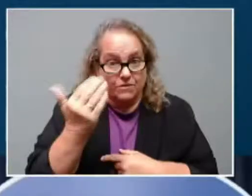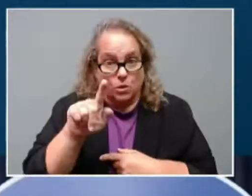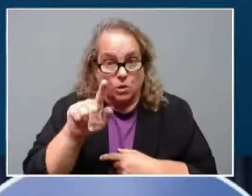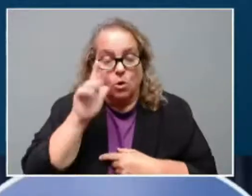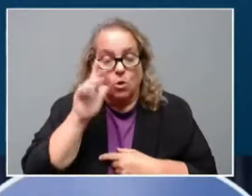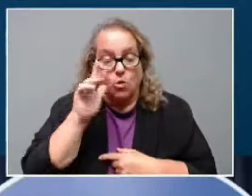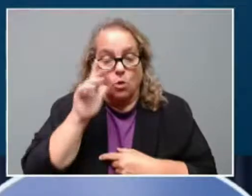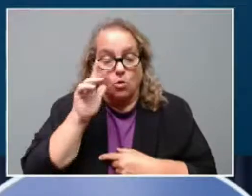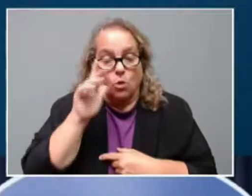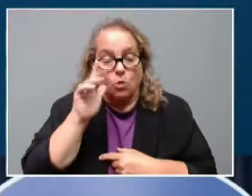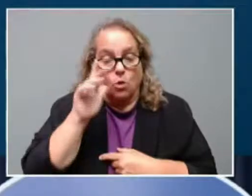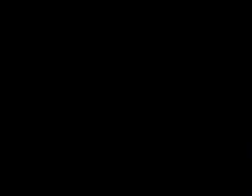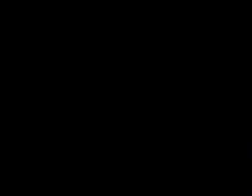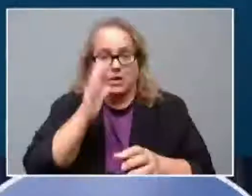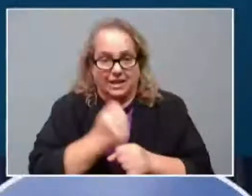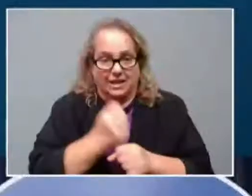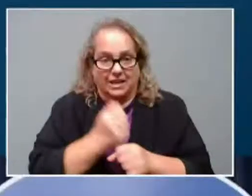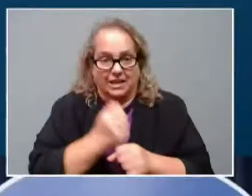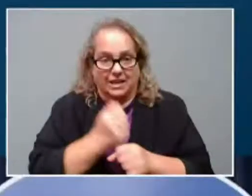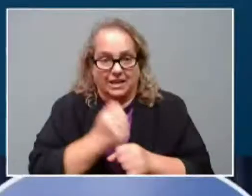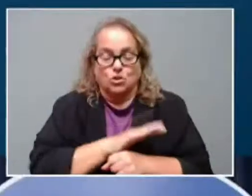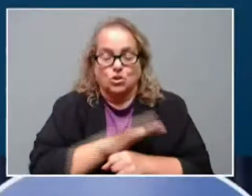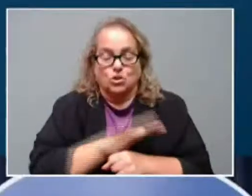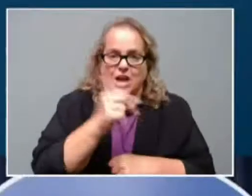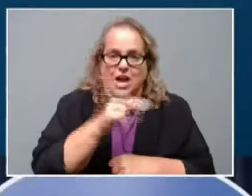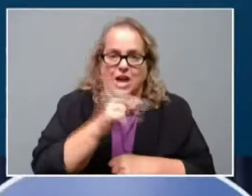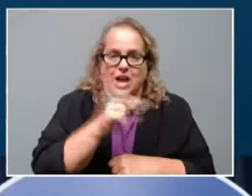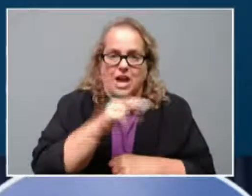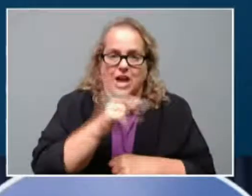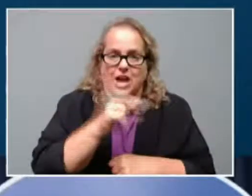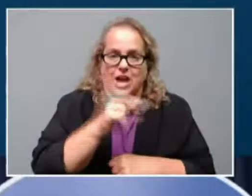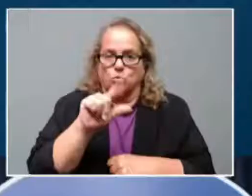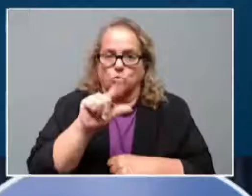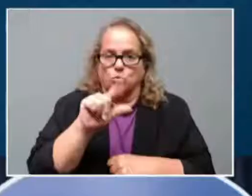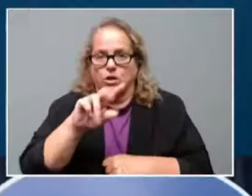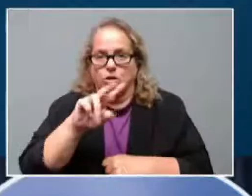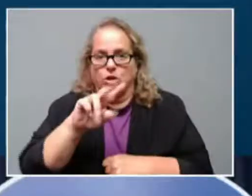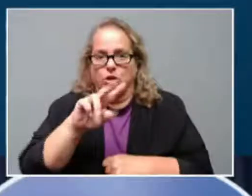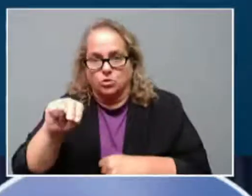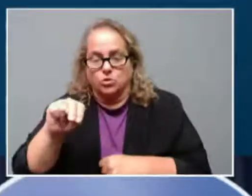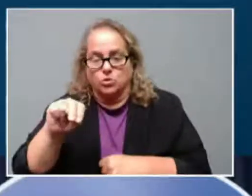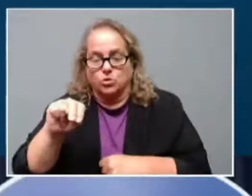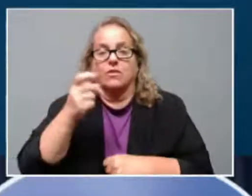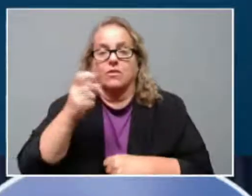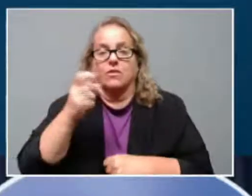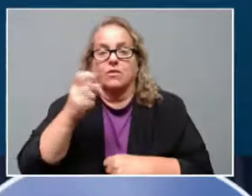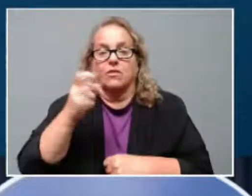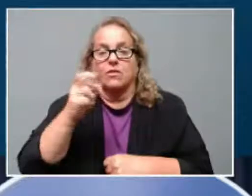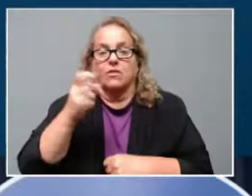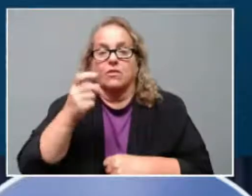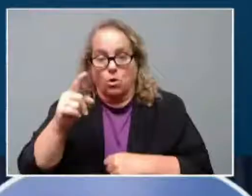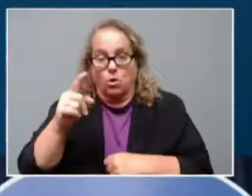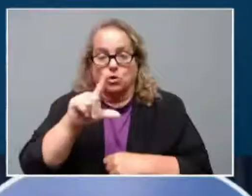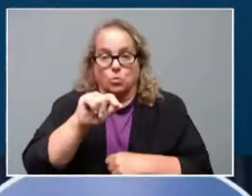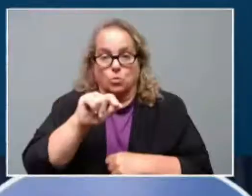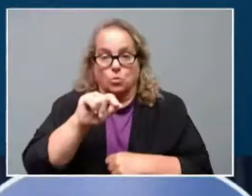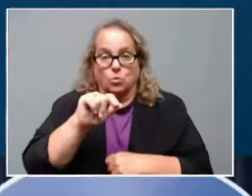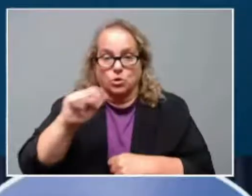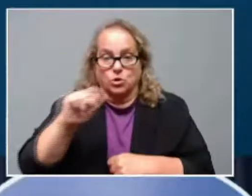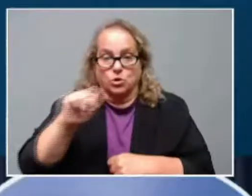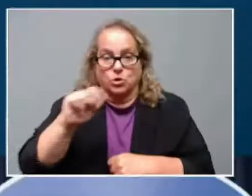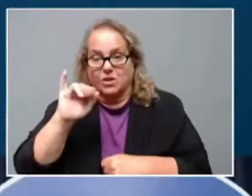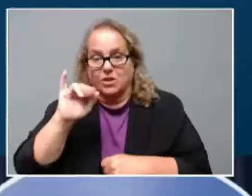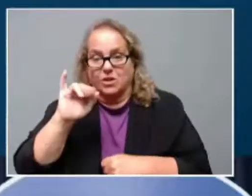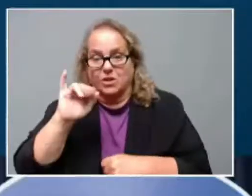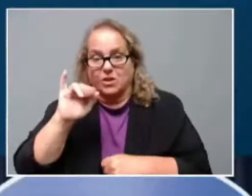1, 2022. Coverage will start February 1, 2022 for enrollments submitted December 16th through